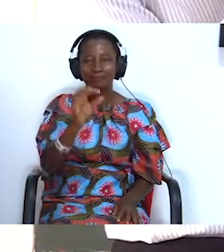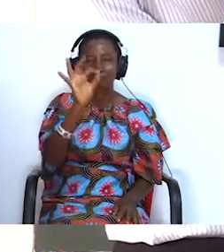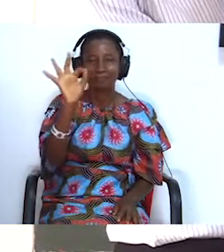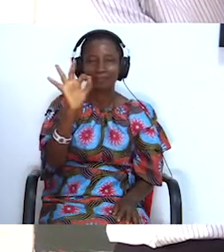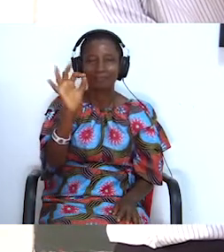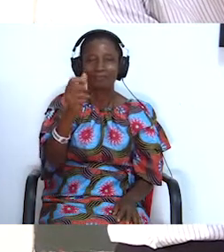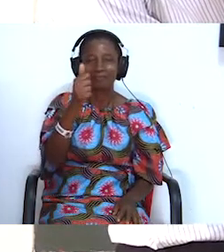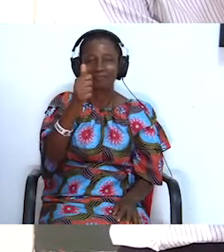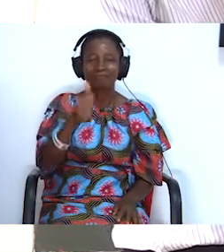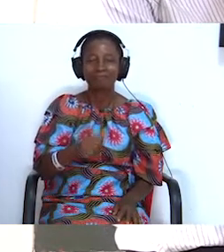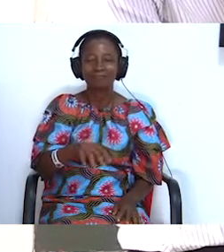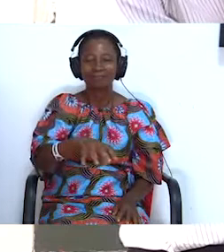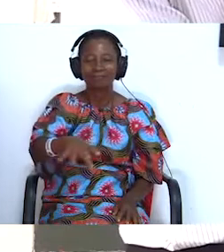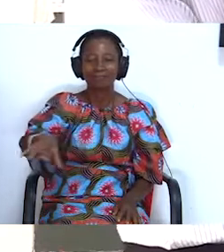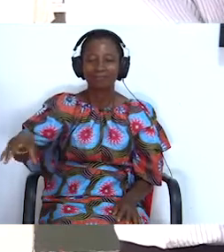Around,